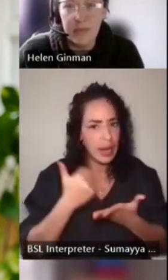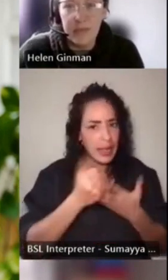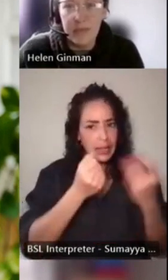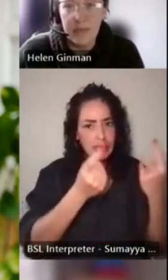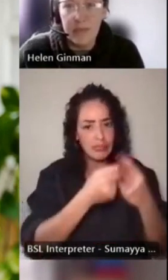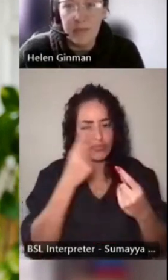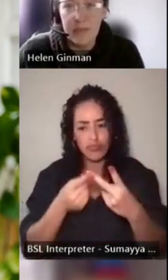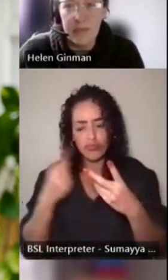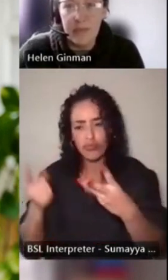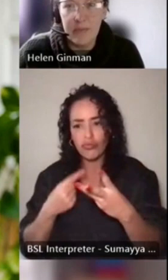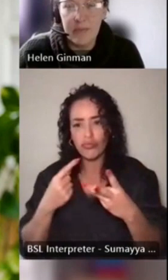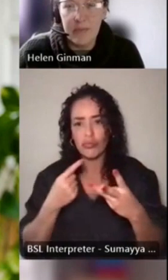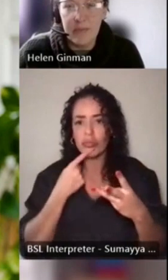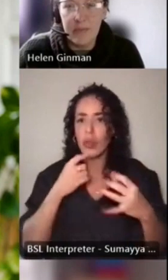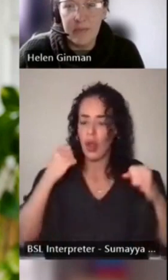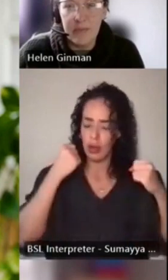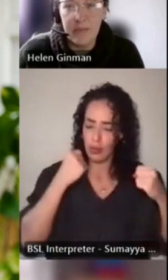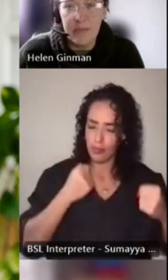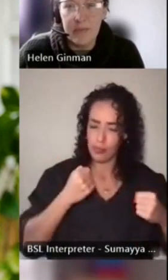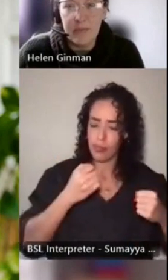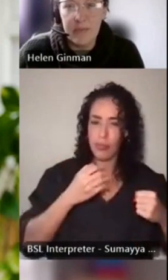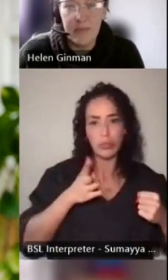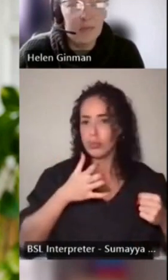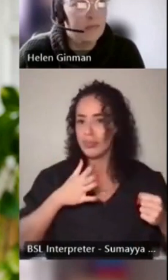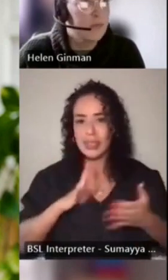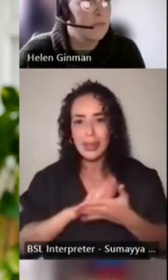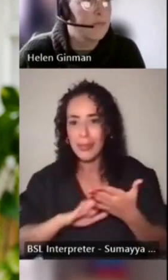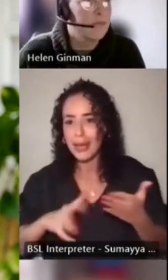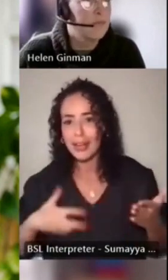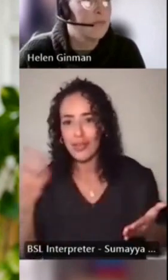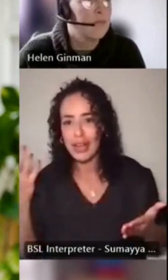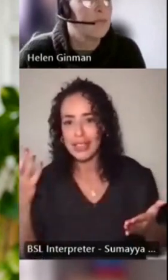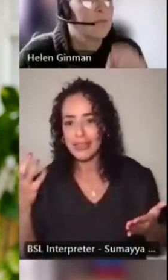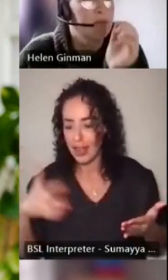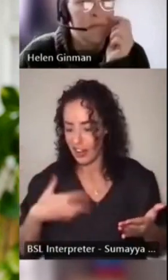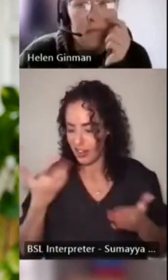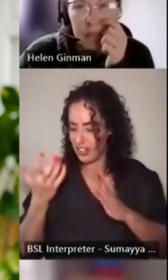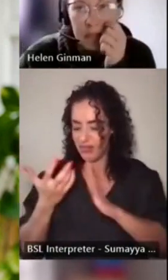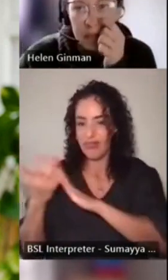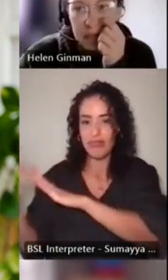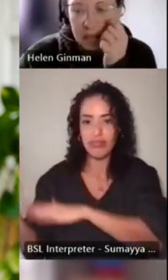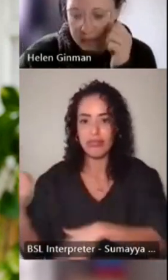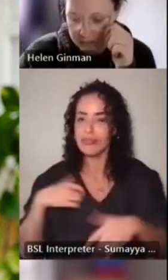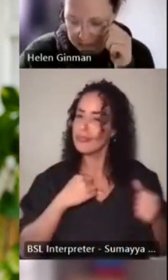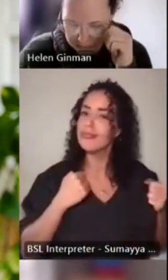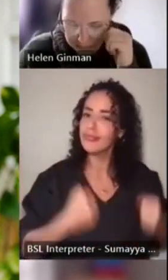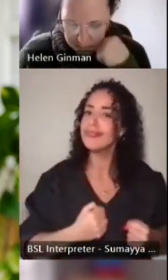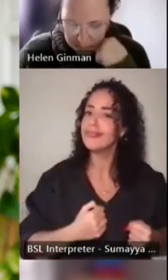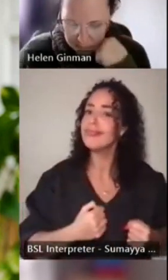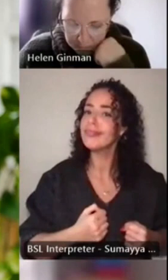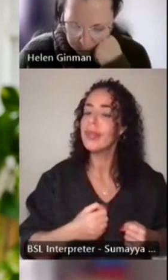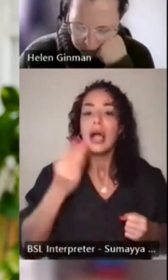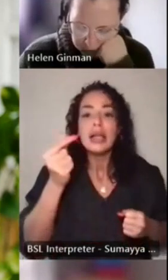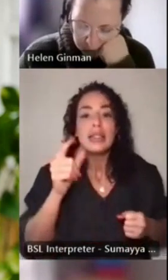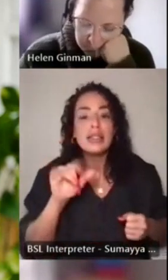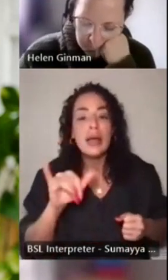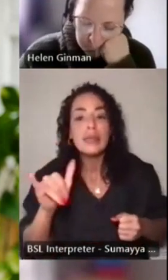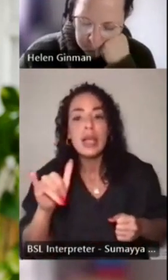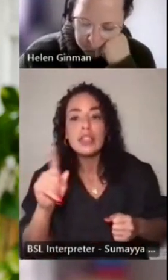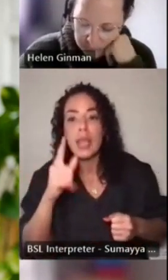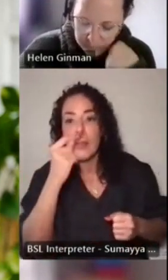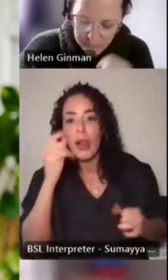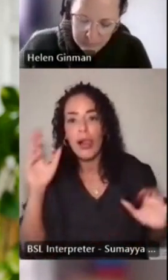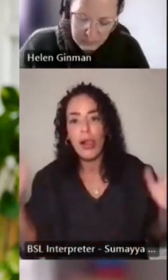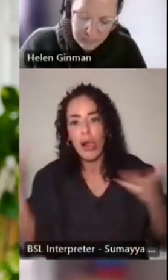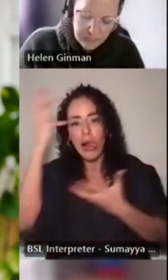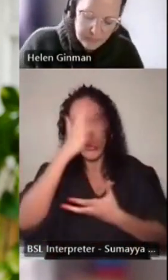being assertive without being aggressive. So that's also a really important one, because I think sometimes people can get the two mixed